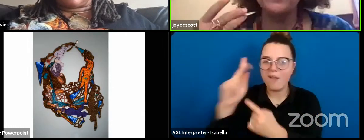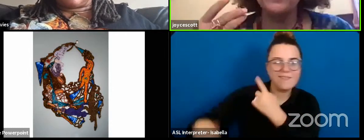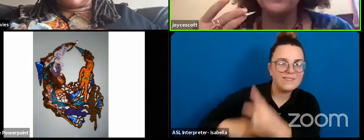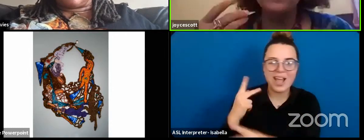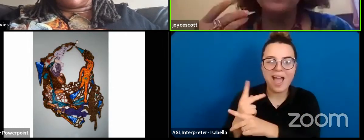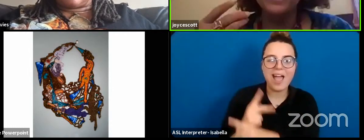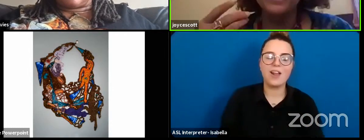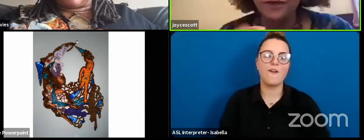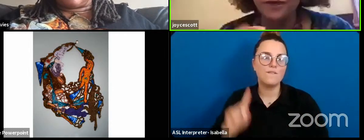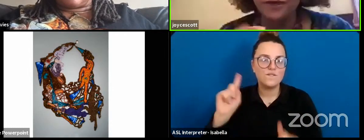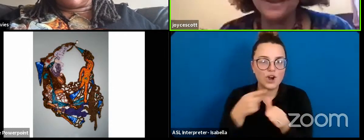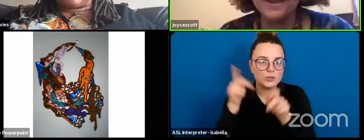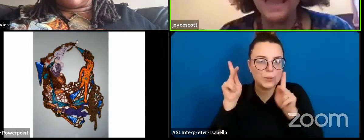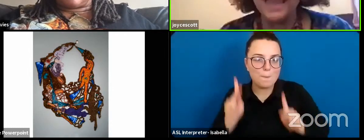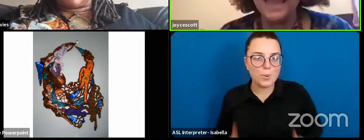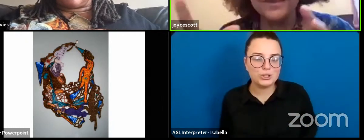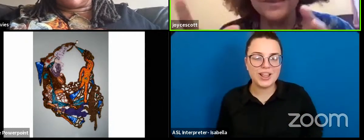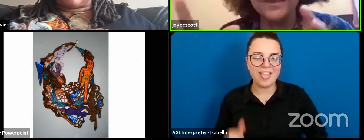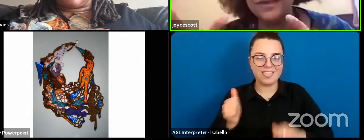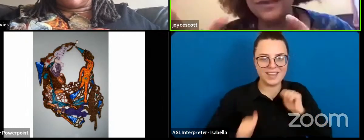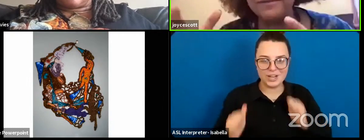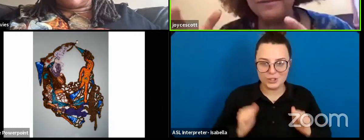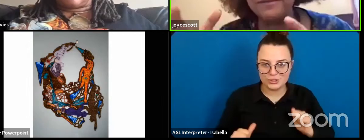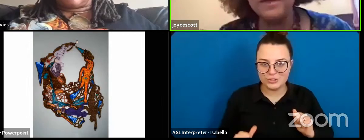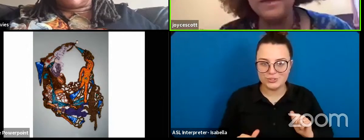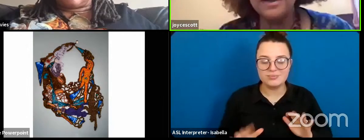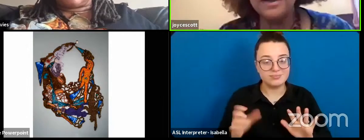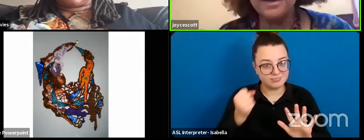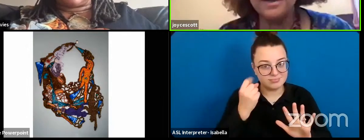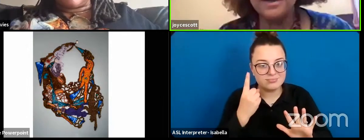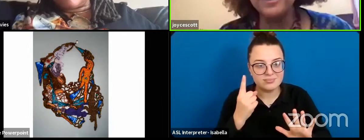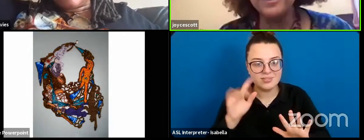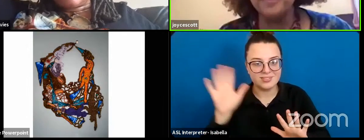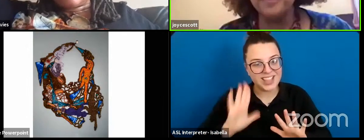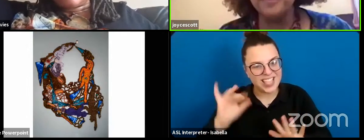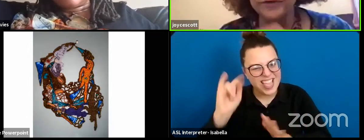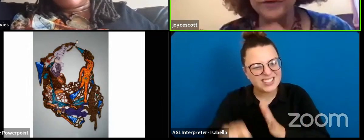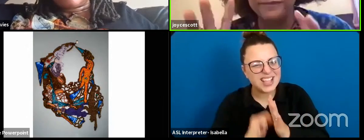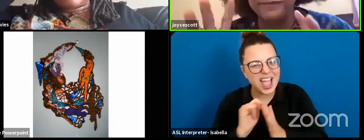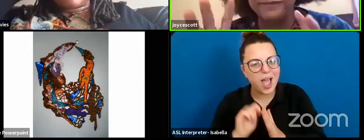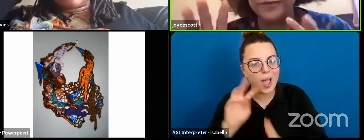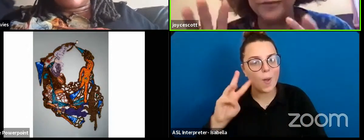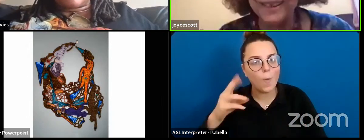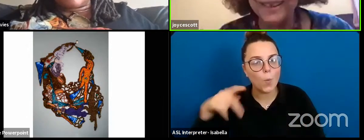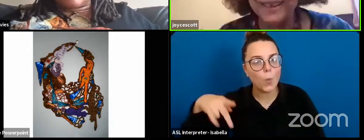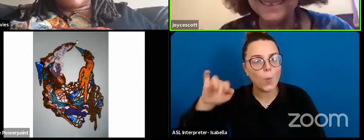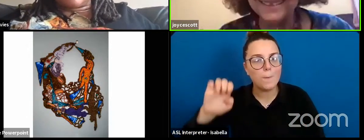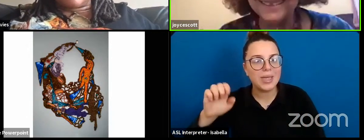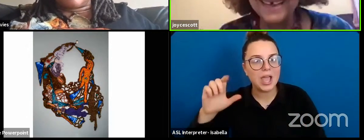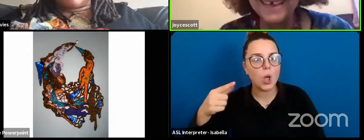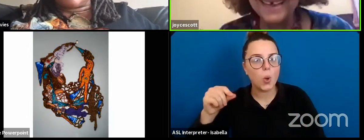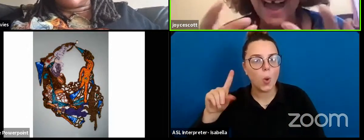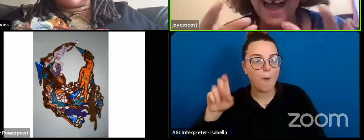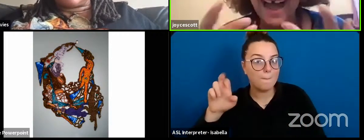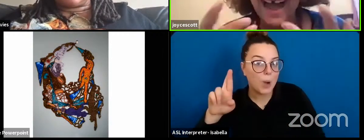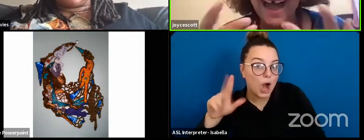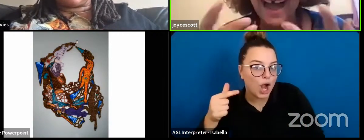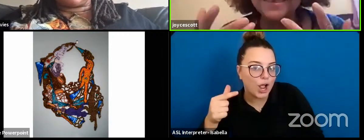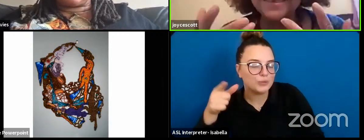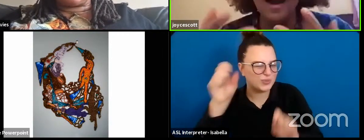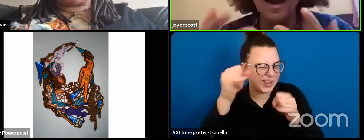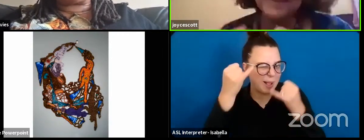person theater pieces. Now, this was the time of Whoopi Goldberg, so you can imagine what we were doing. I, as